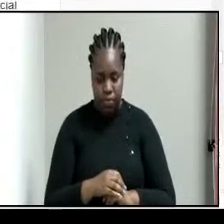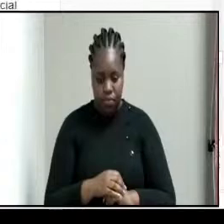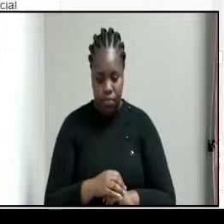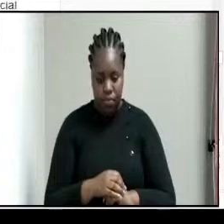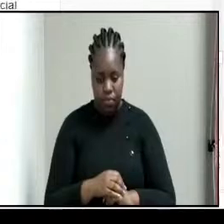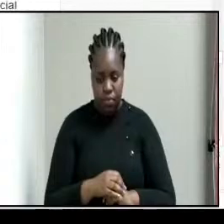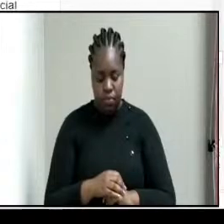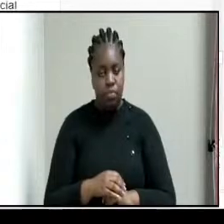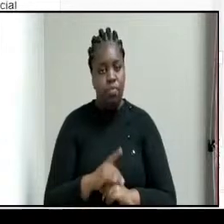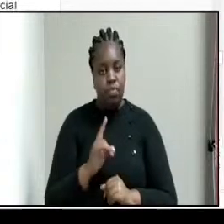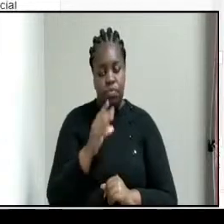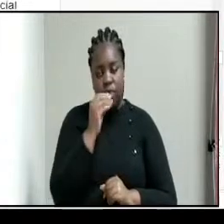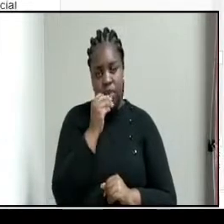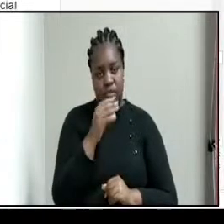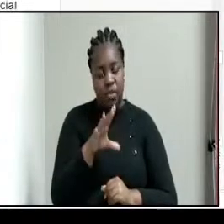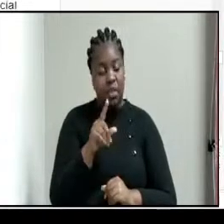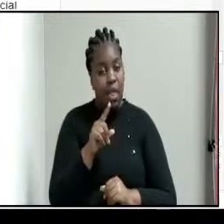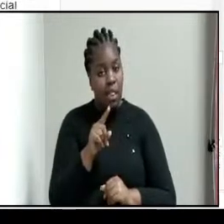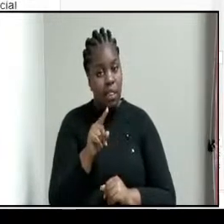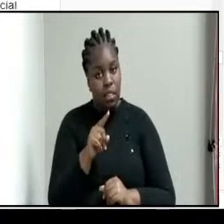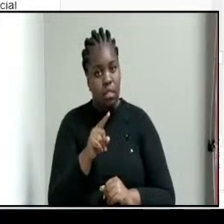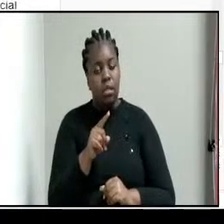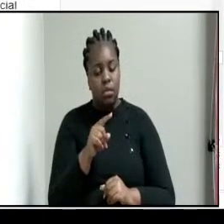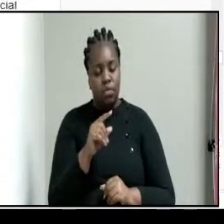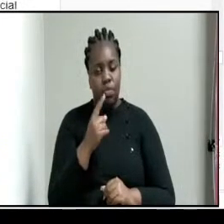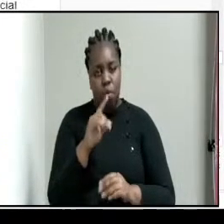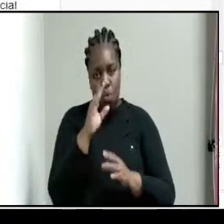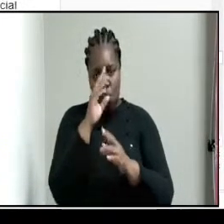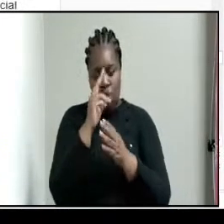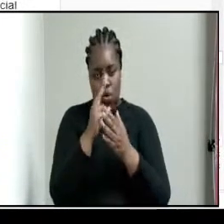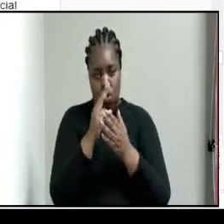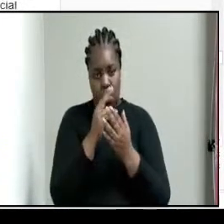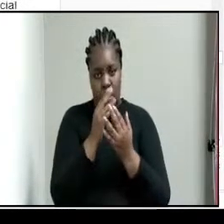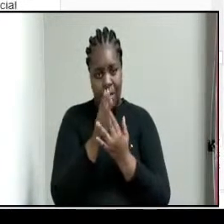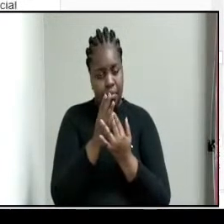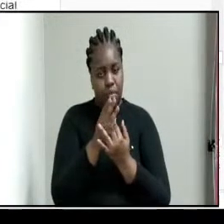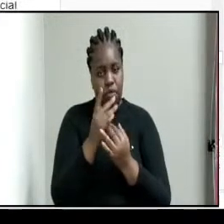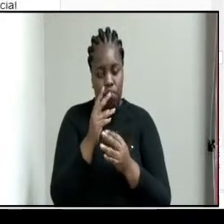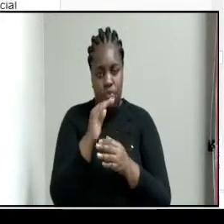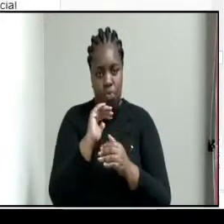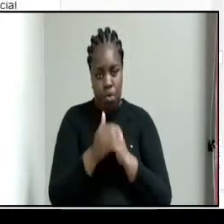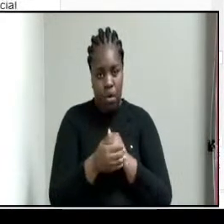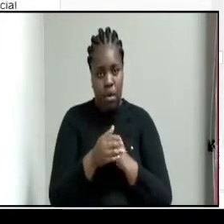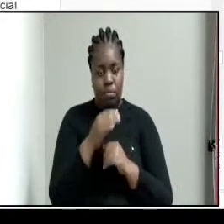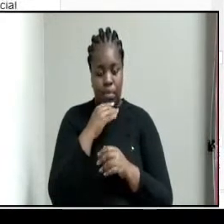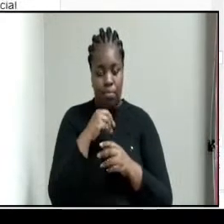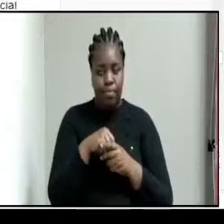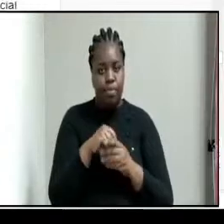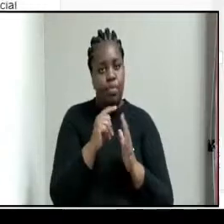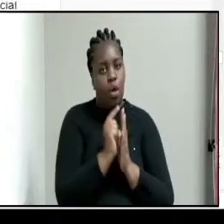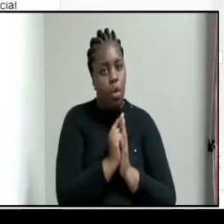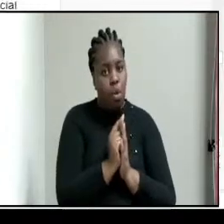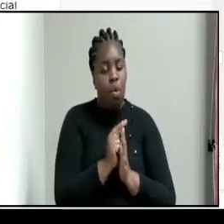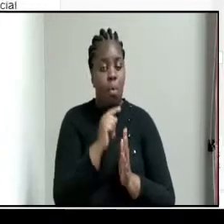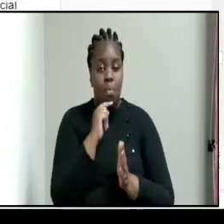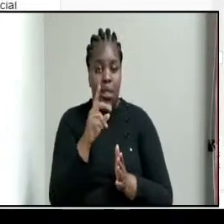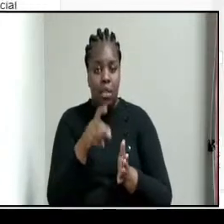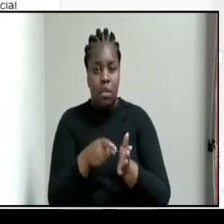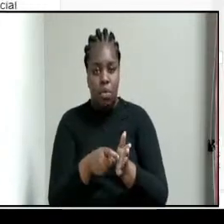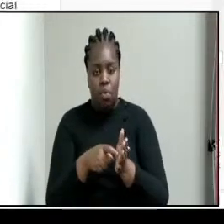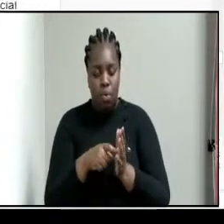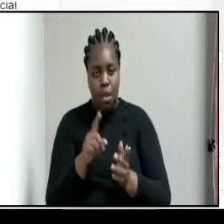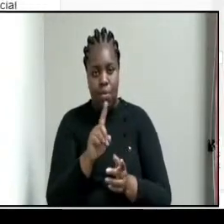Professor Langford does say in this regard that the obligation to protect requires more than just a passage of legislation or laws, but it requires a